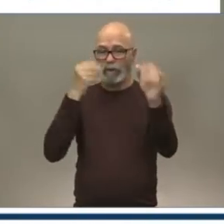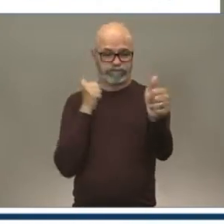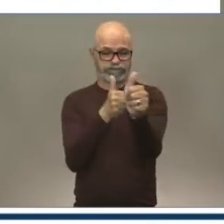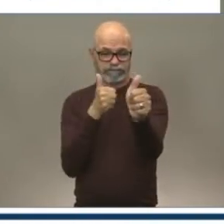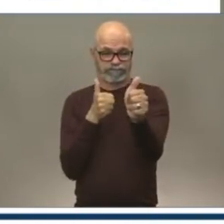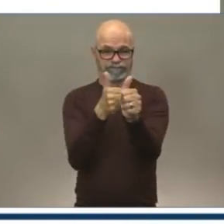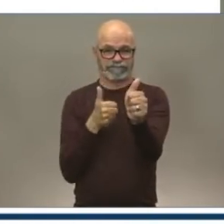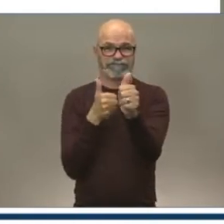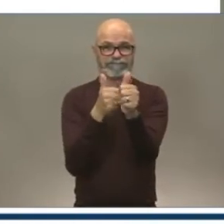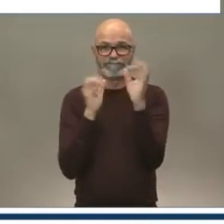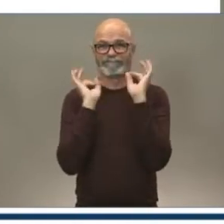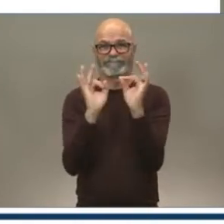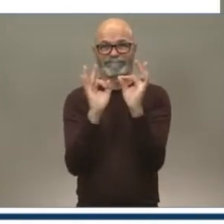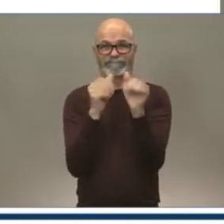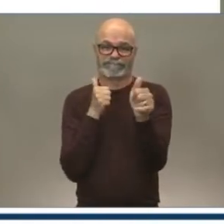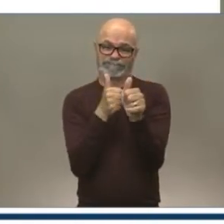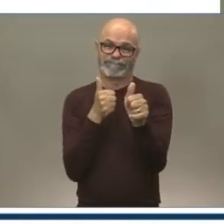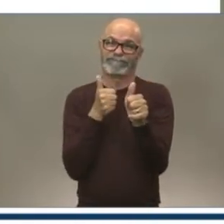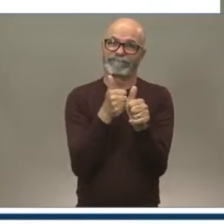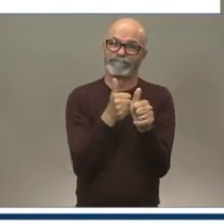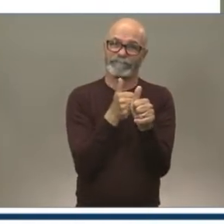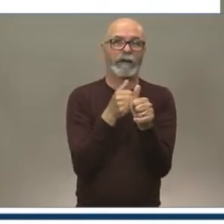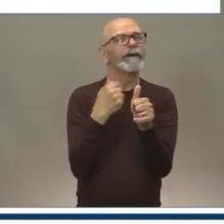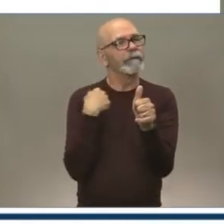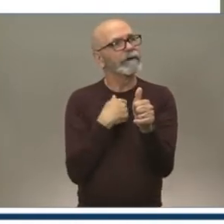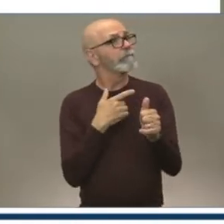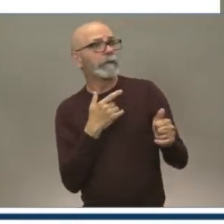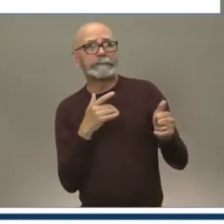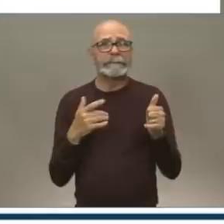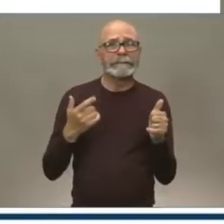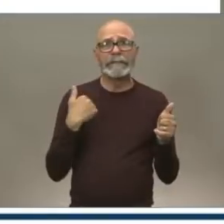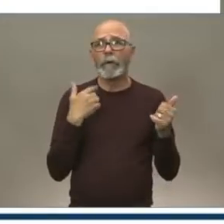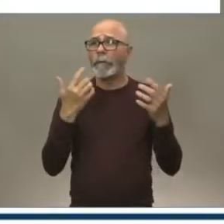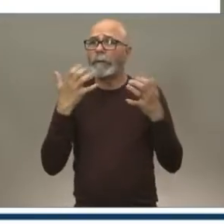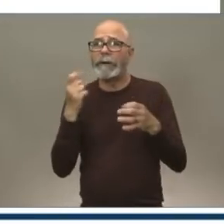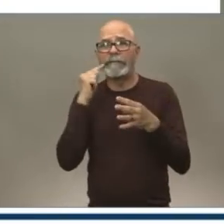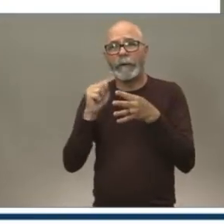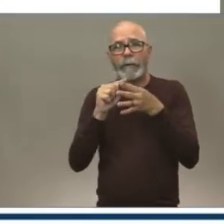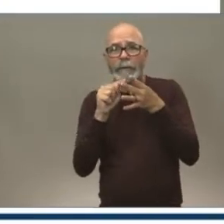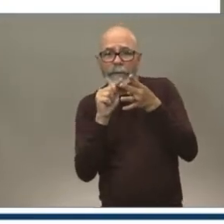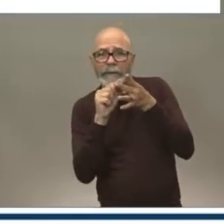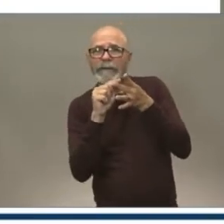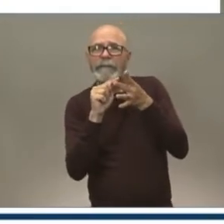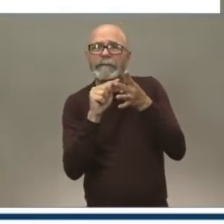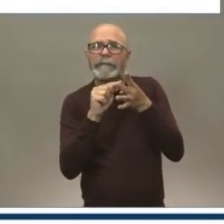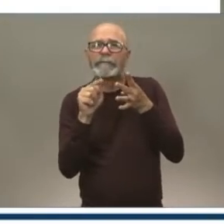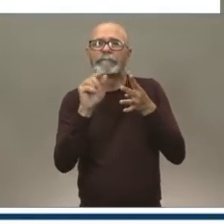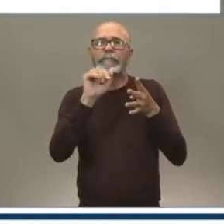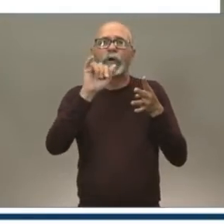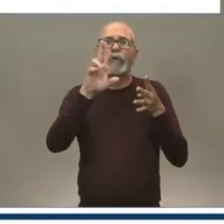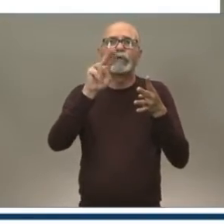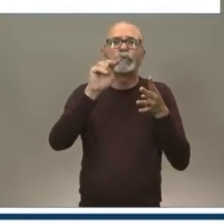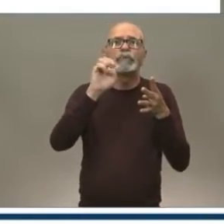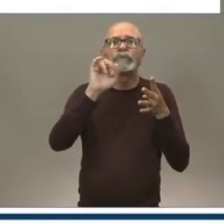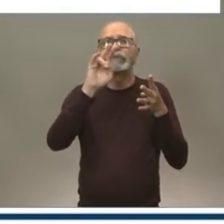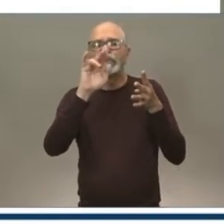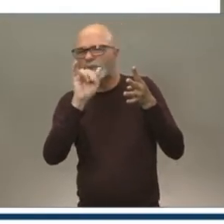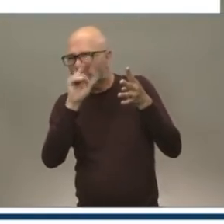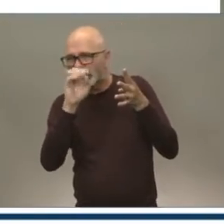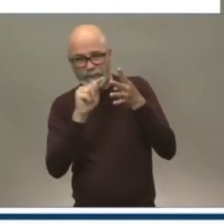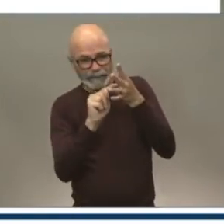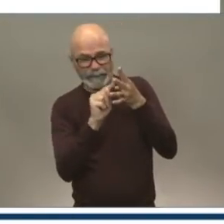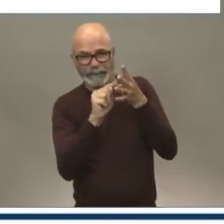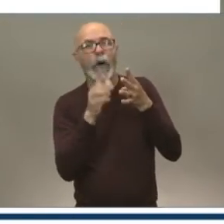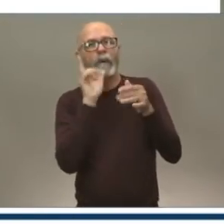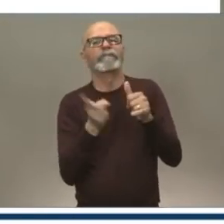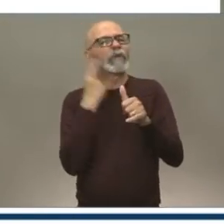an opportunity to get their first dose by mid to late June. Then the work to get everyone their second dose will begin. While